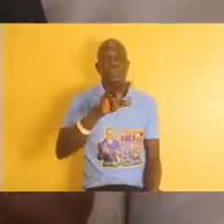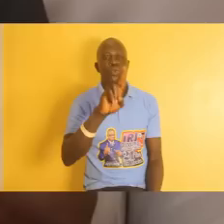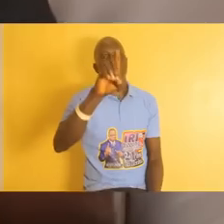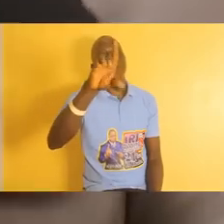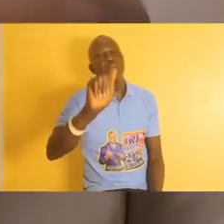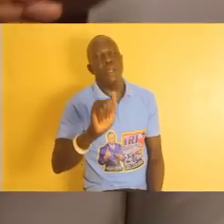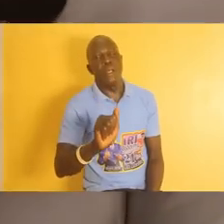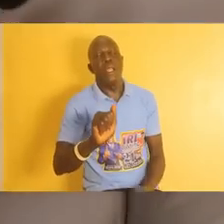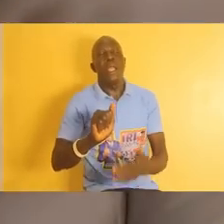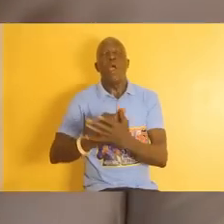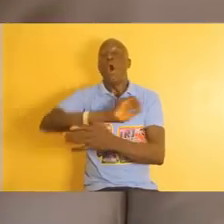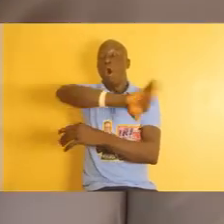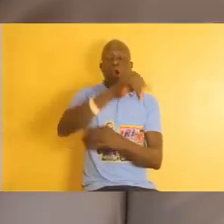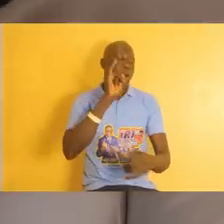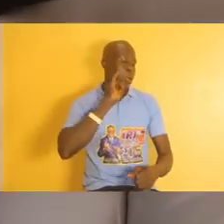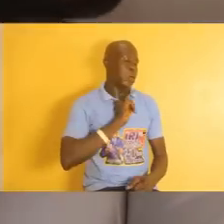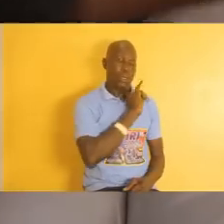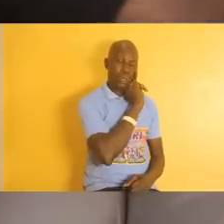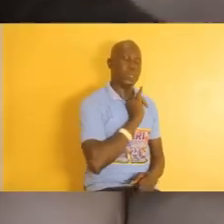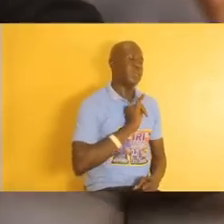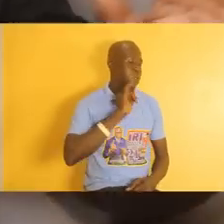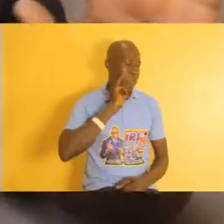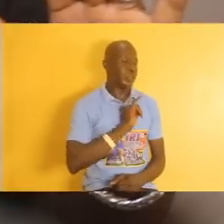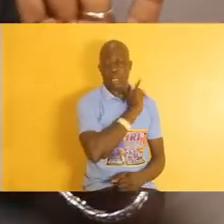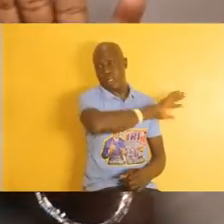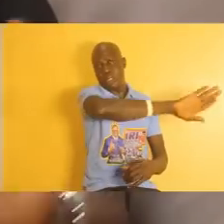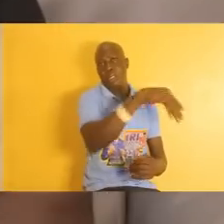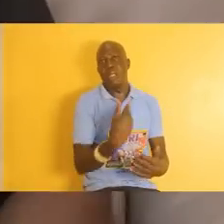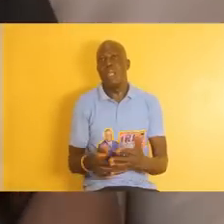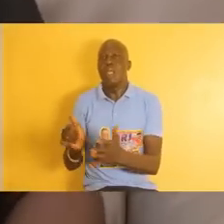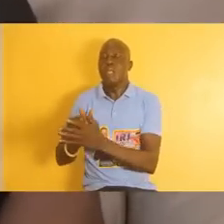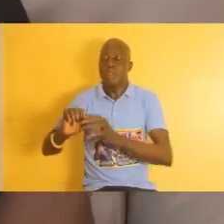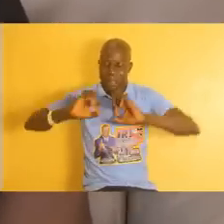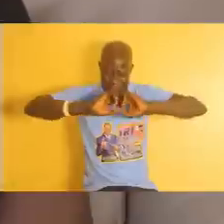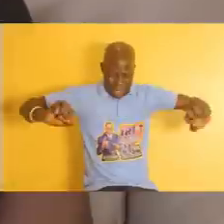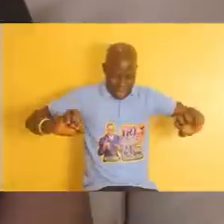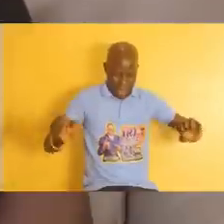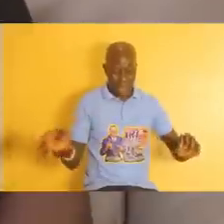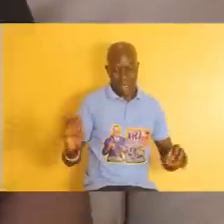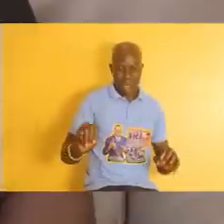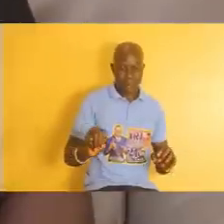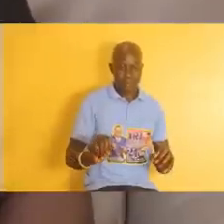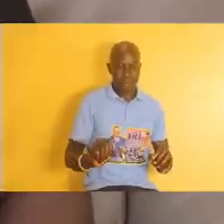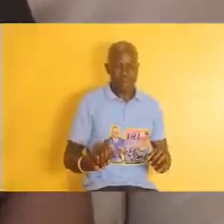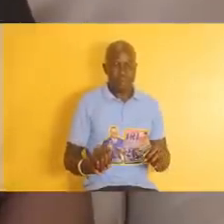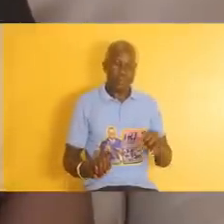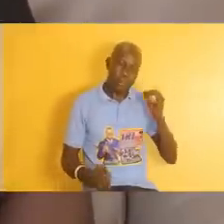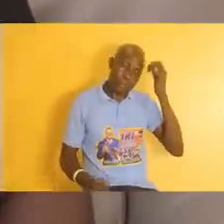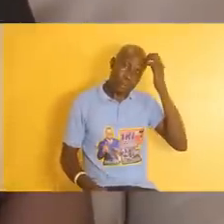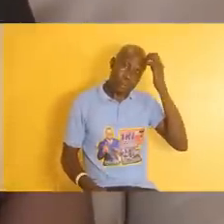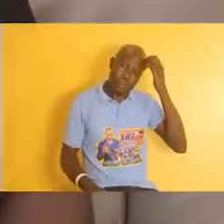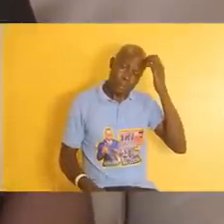Judah. Go Israel, patapata. All the Israelites. Oh, two of them. He scattered them. Can't wait for me. Oluwasi